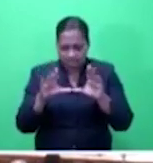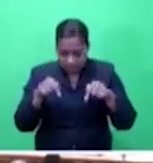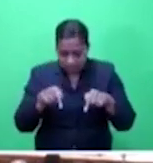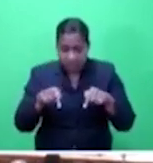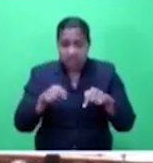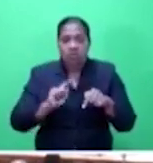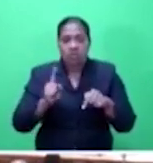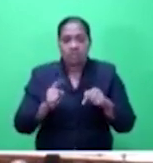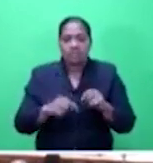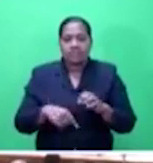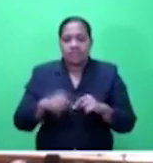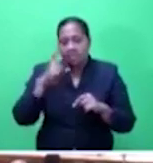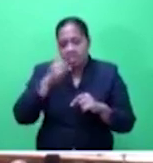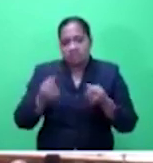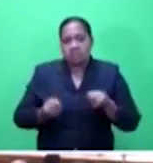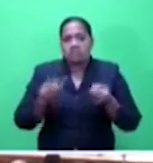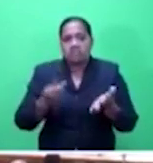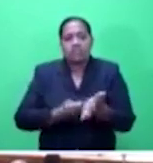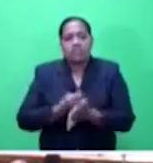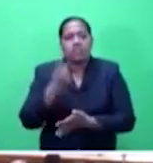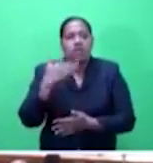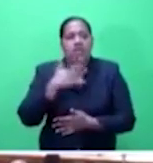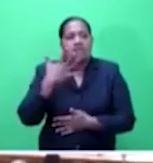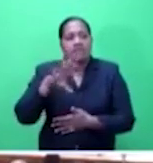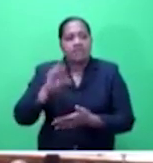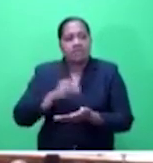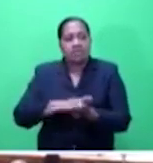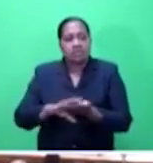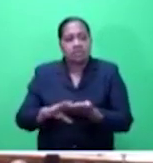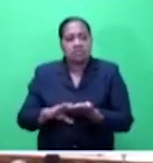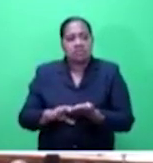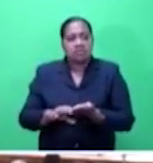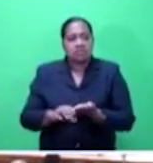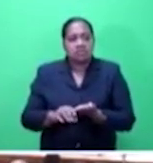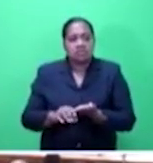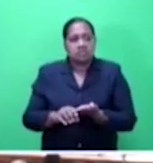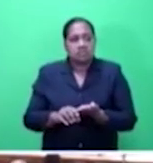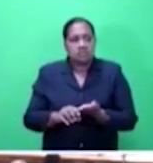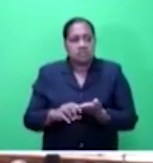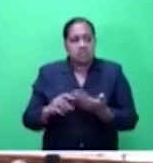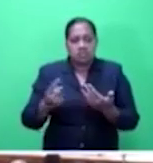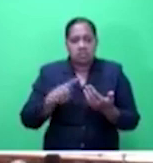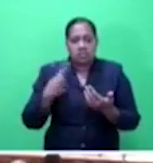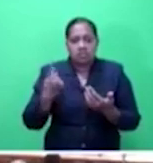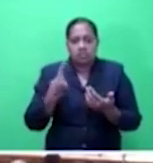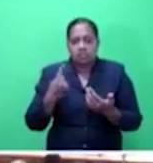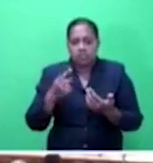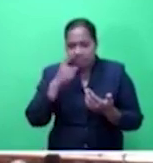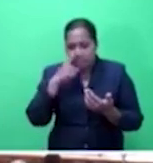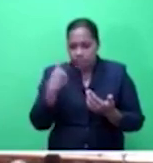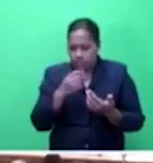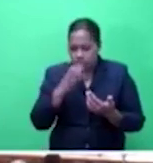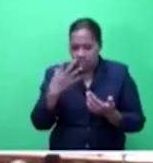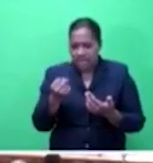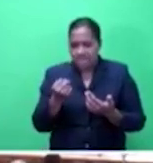$150 for those who have a street hawker or a street trader hawker license. These are people who are not with FNPF.